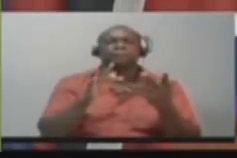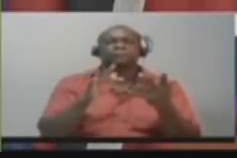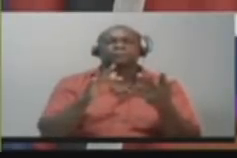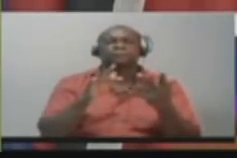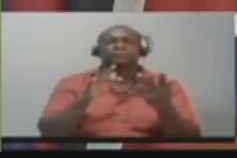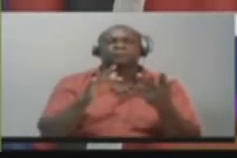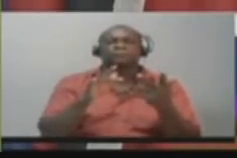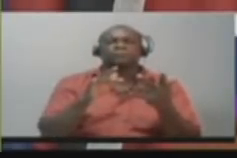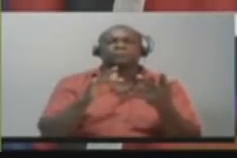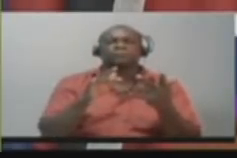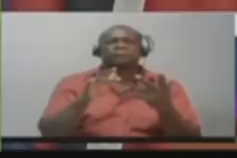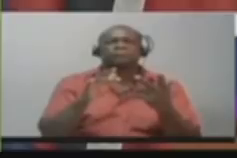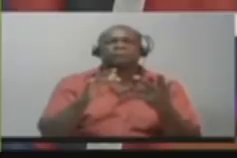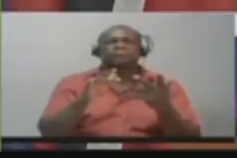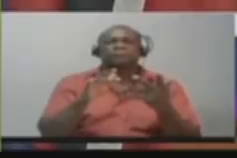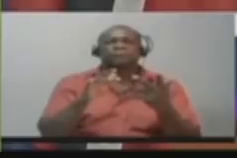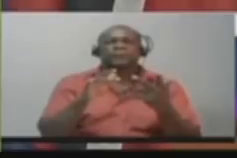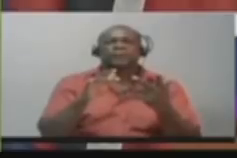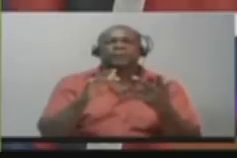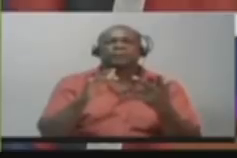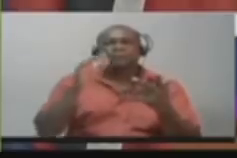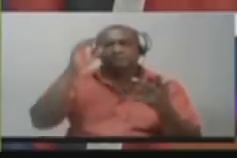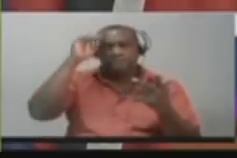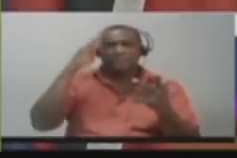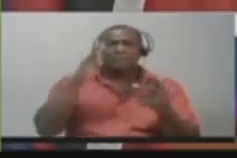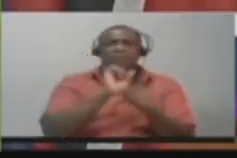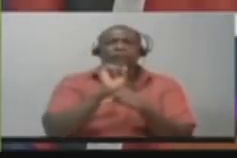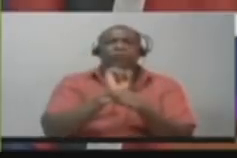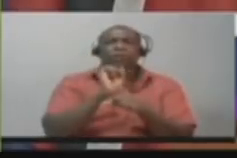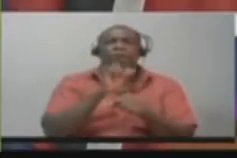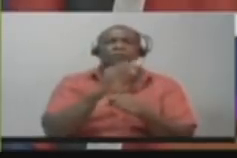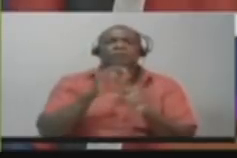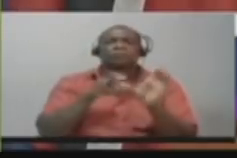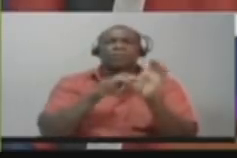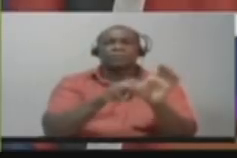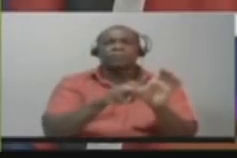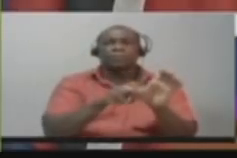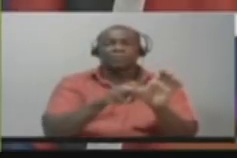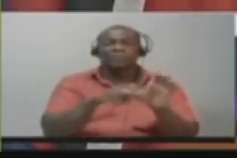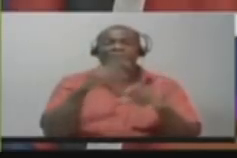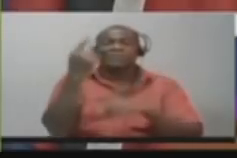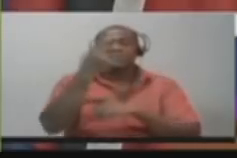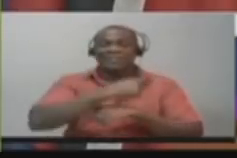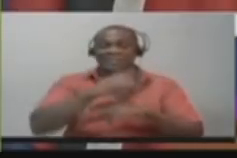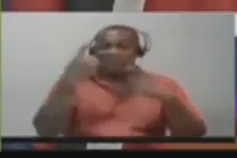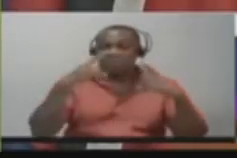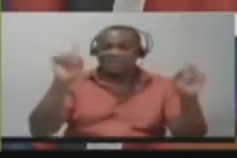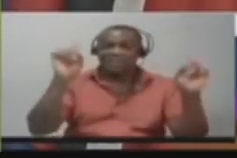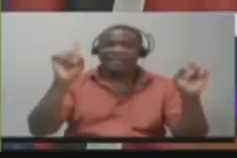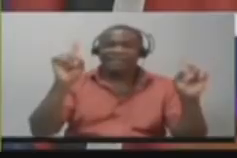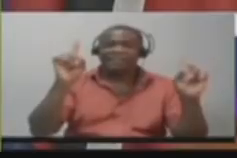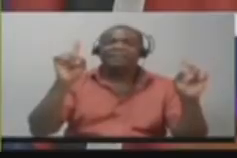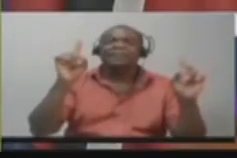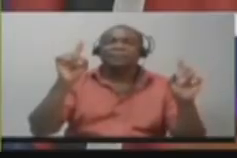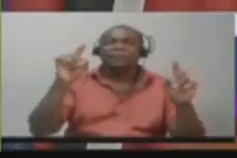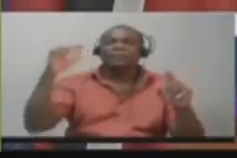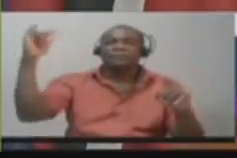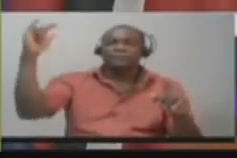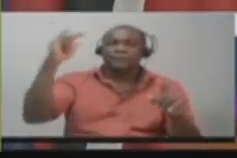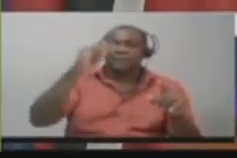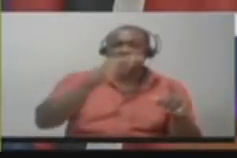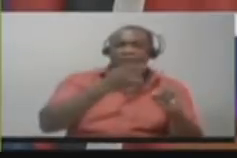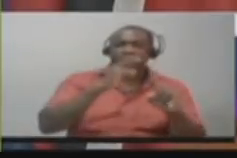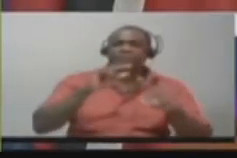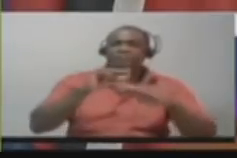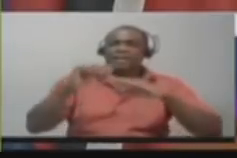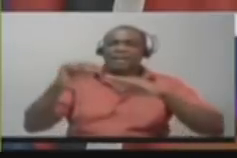this morning. So we've arrived at that day. We know a commercial flight came in this morning from Guyana. We got the system up and running. This is